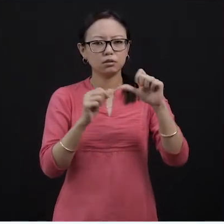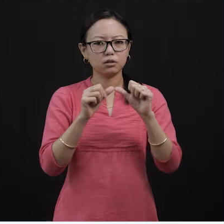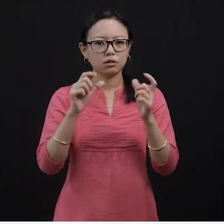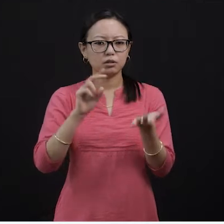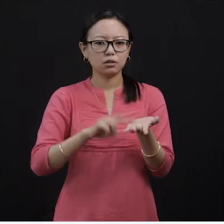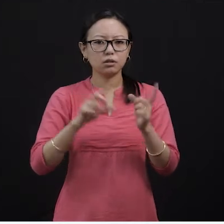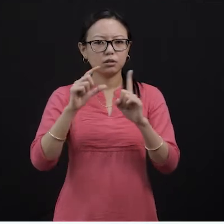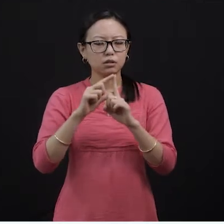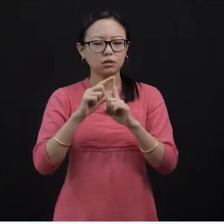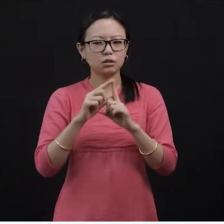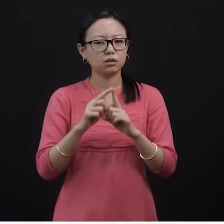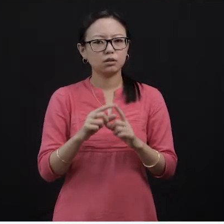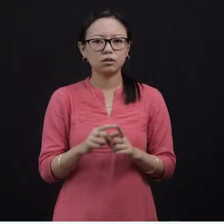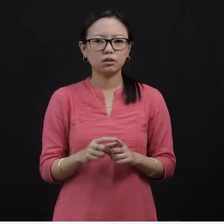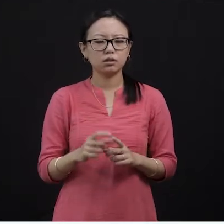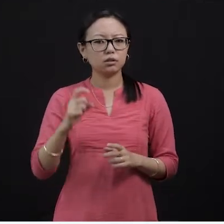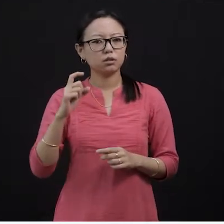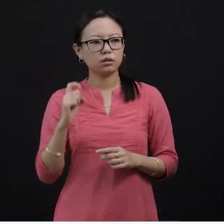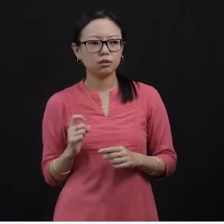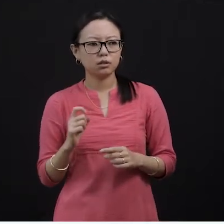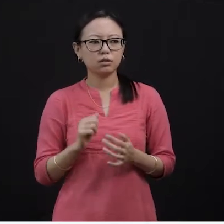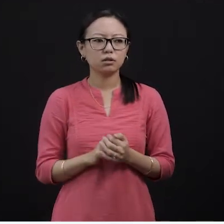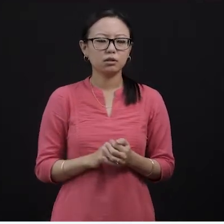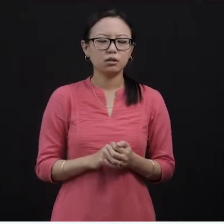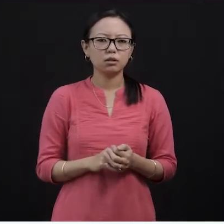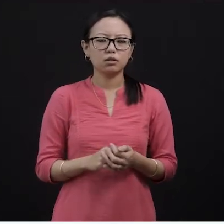We need a plastic or a paper cup.